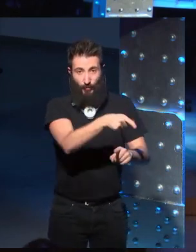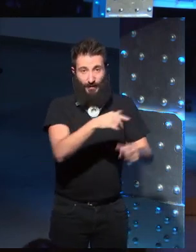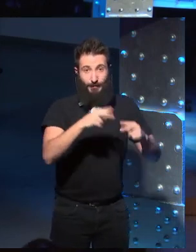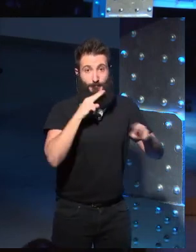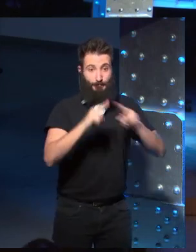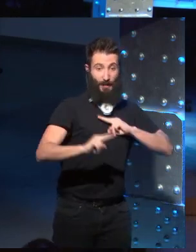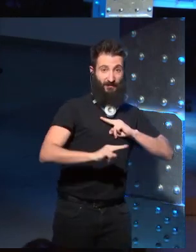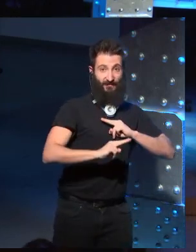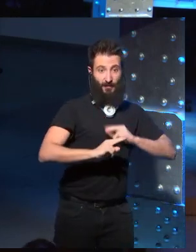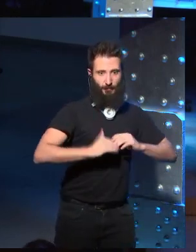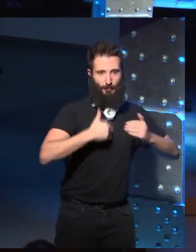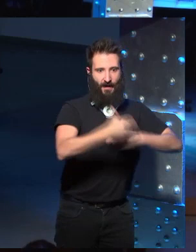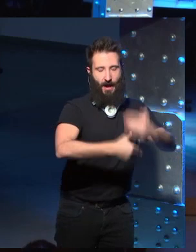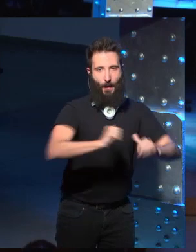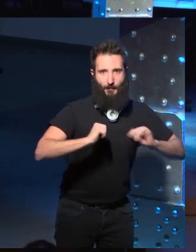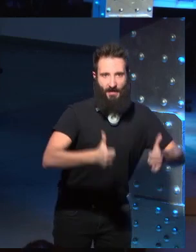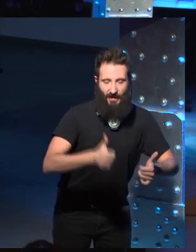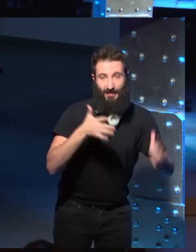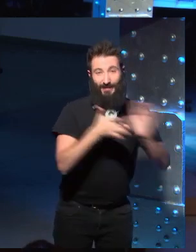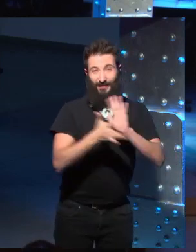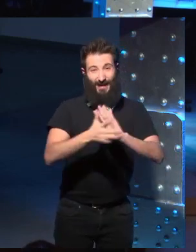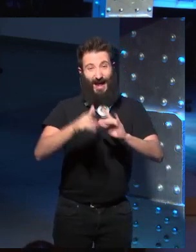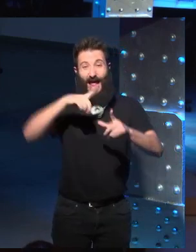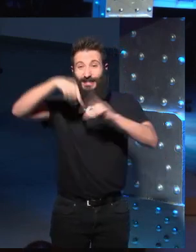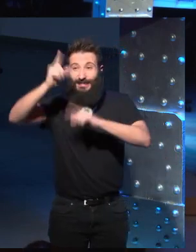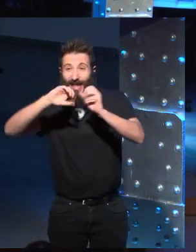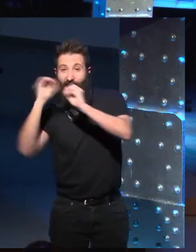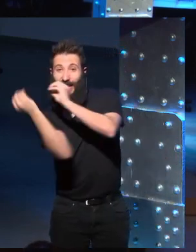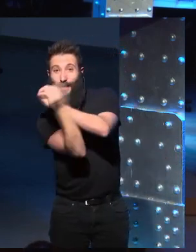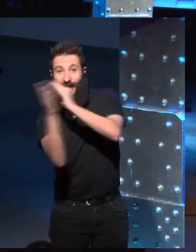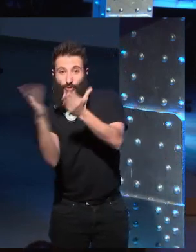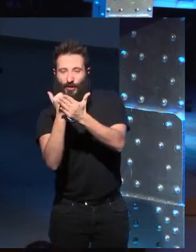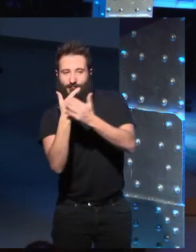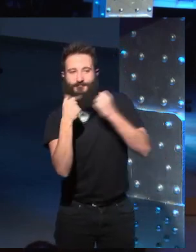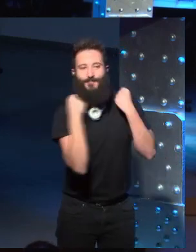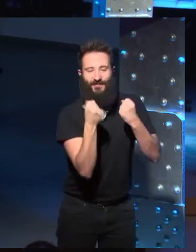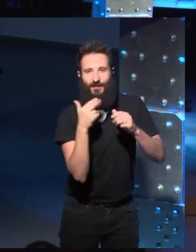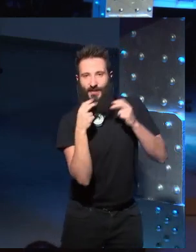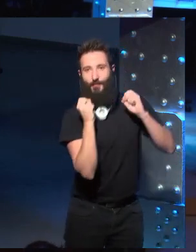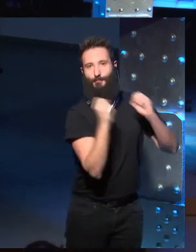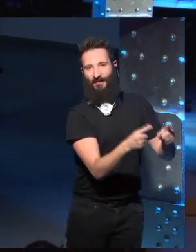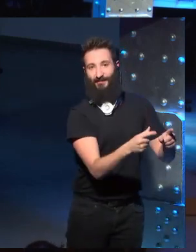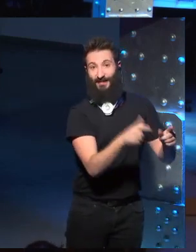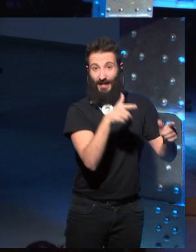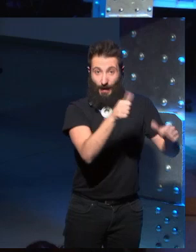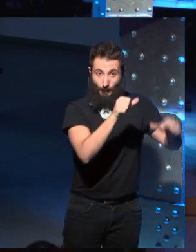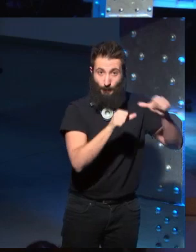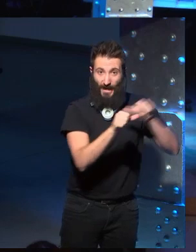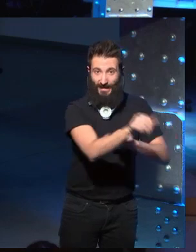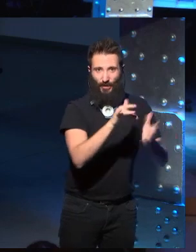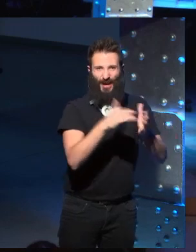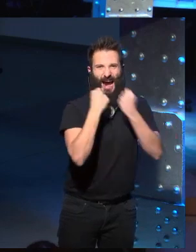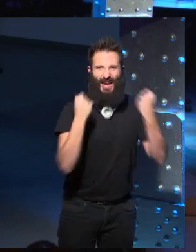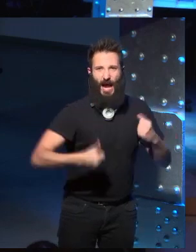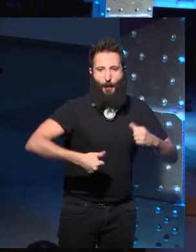whole gravity of a star. But when it starts, it releases even more energy. And